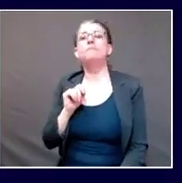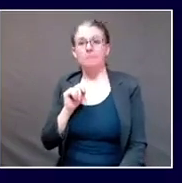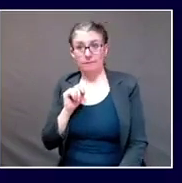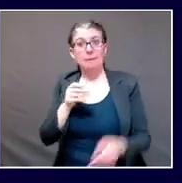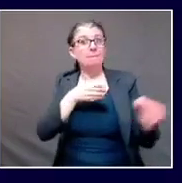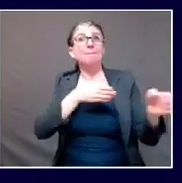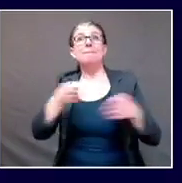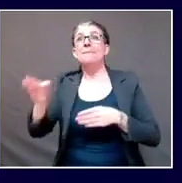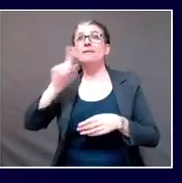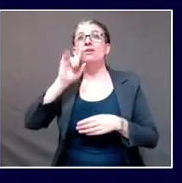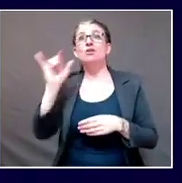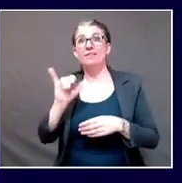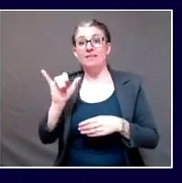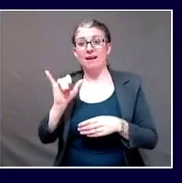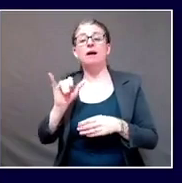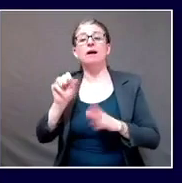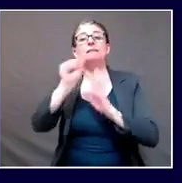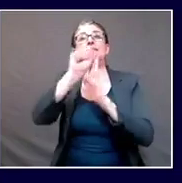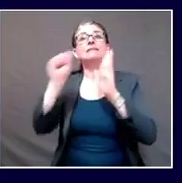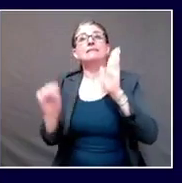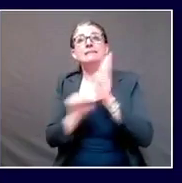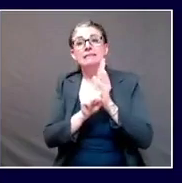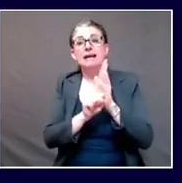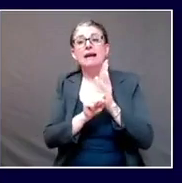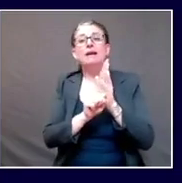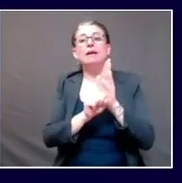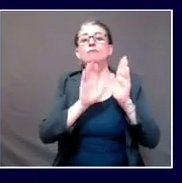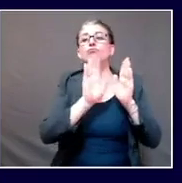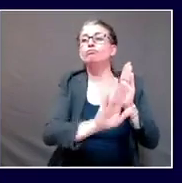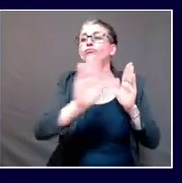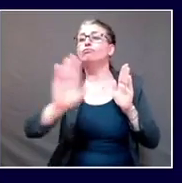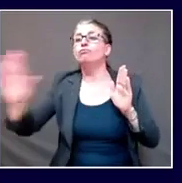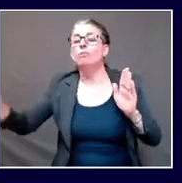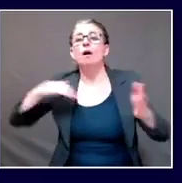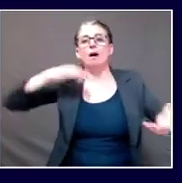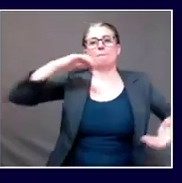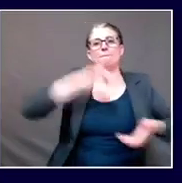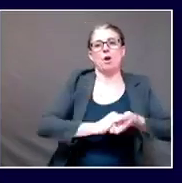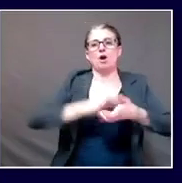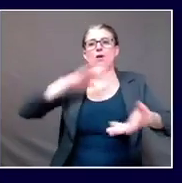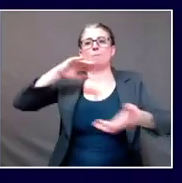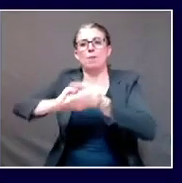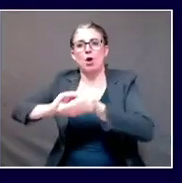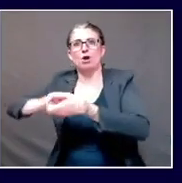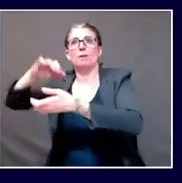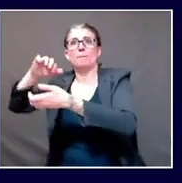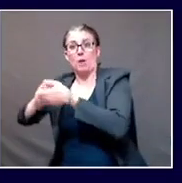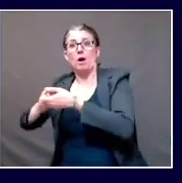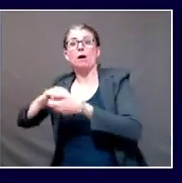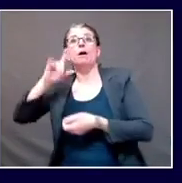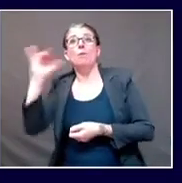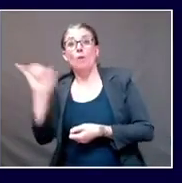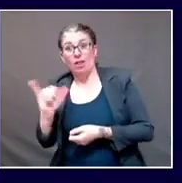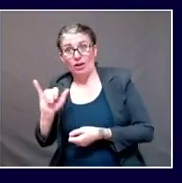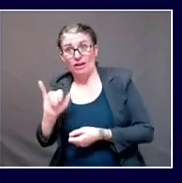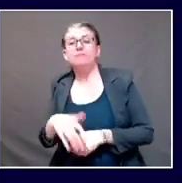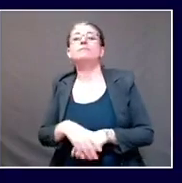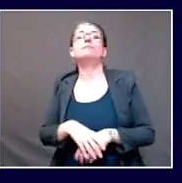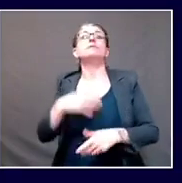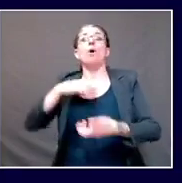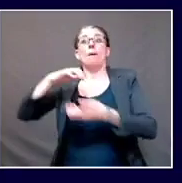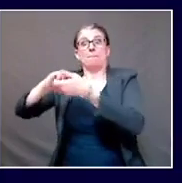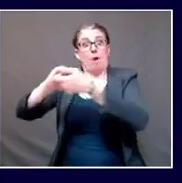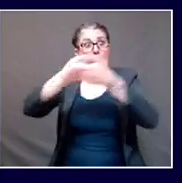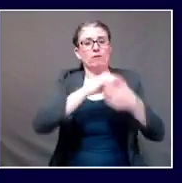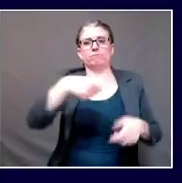and between when the first clinics, the first vaccination sessions would occur on site. And during that two-week period,